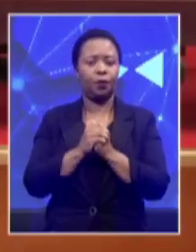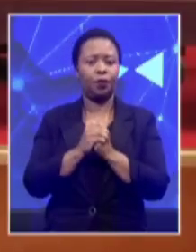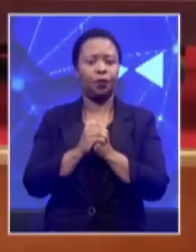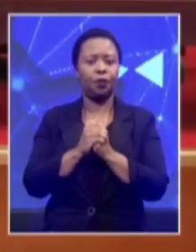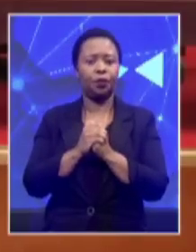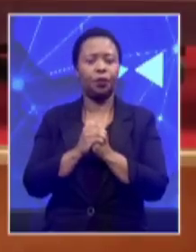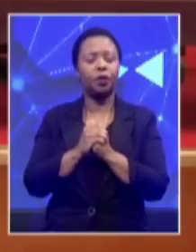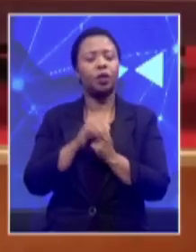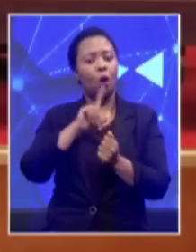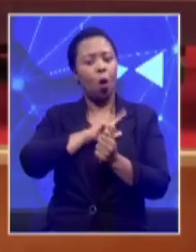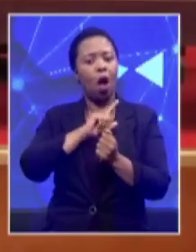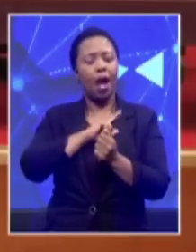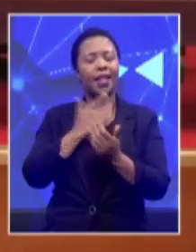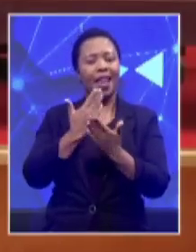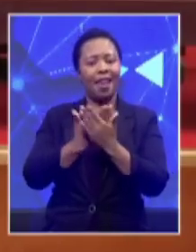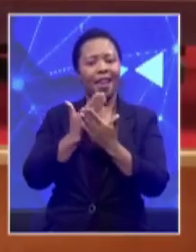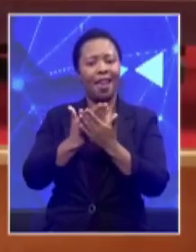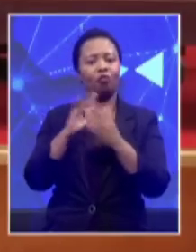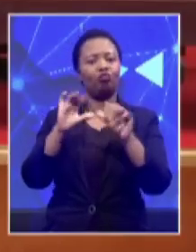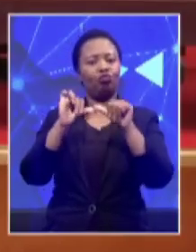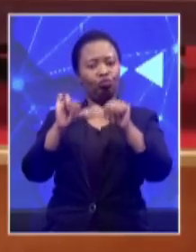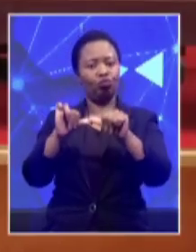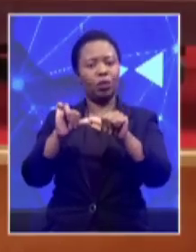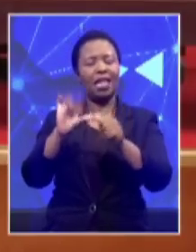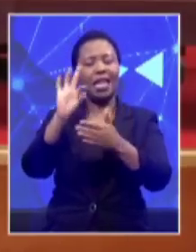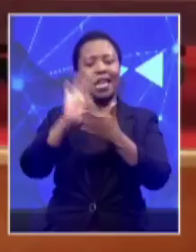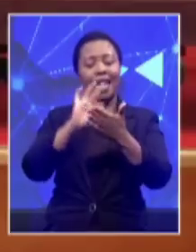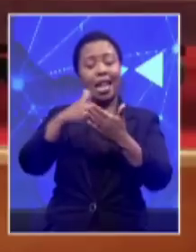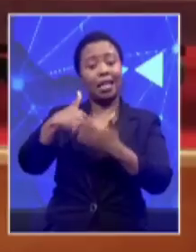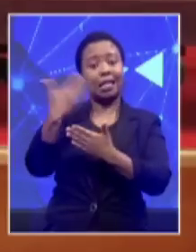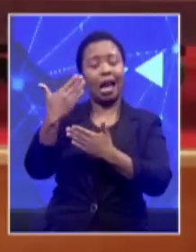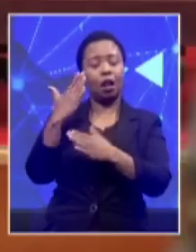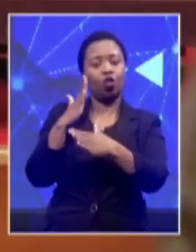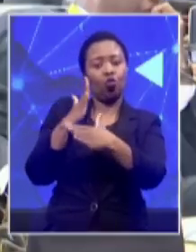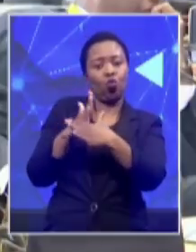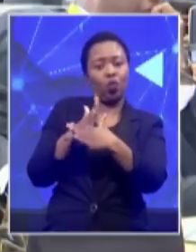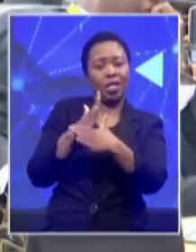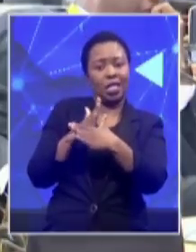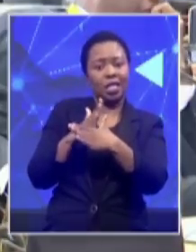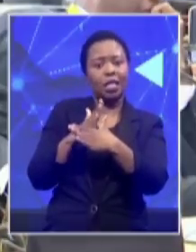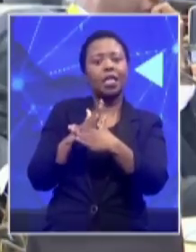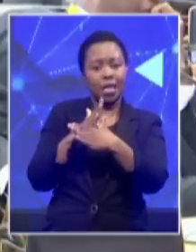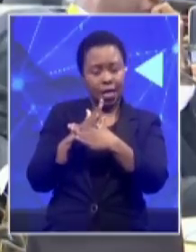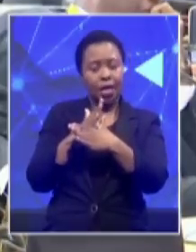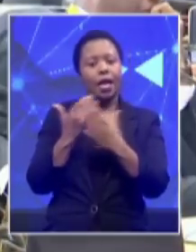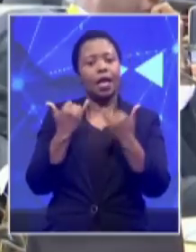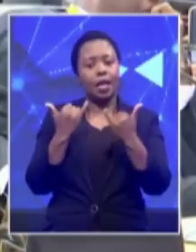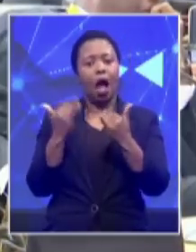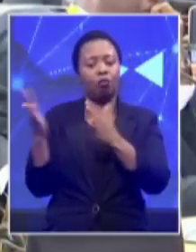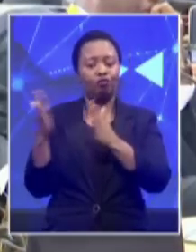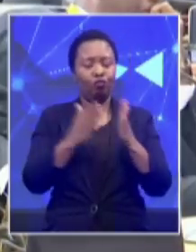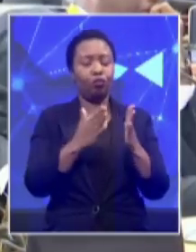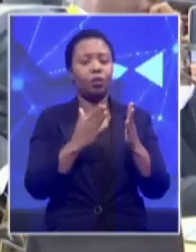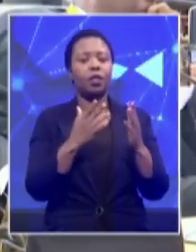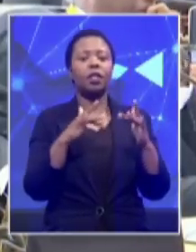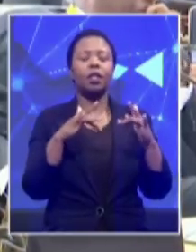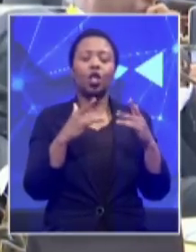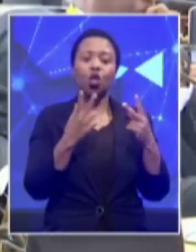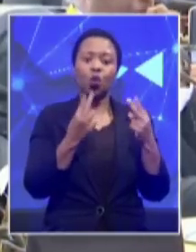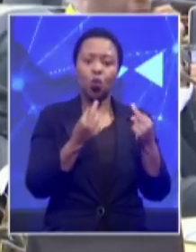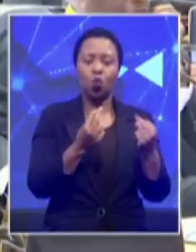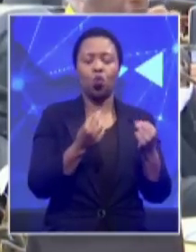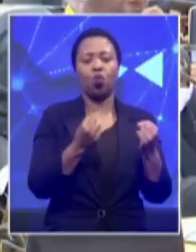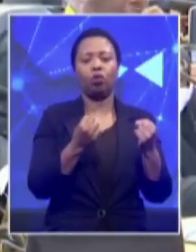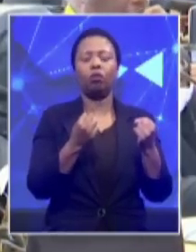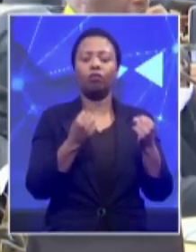order to carry out your electoral duty and open a new page in the life of your institution